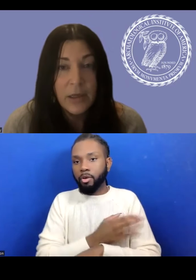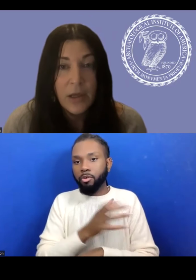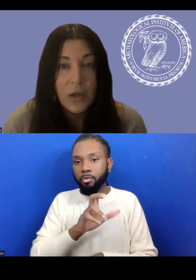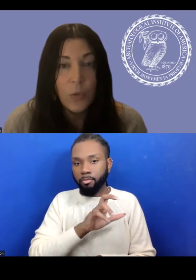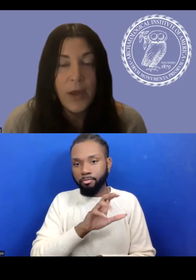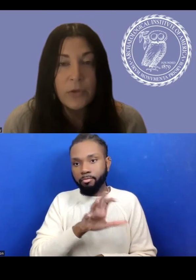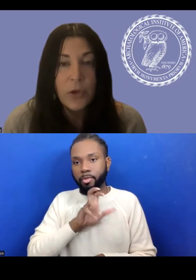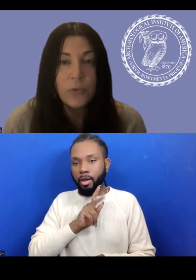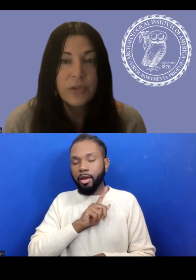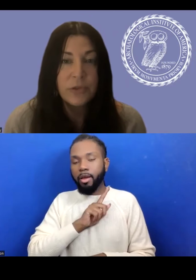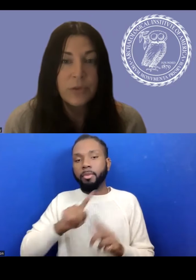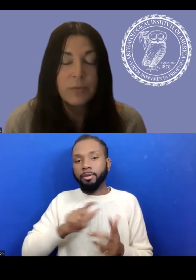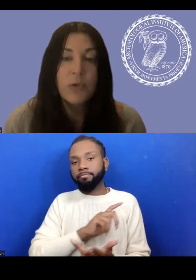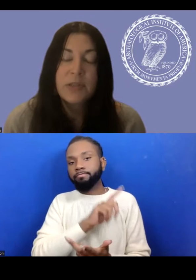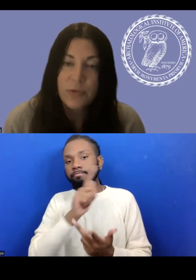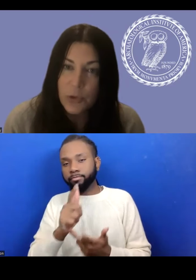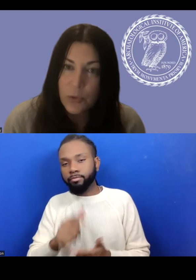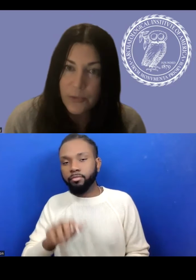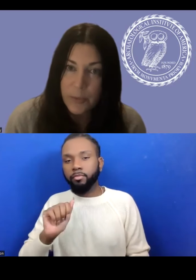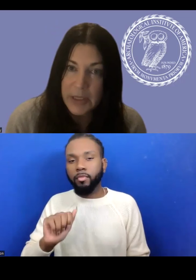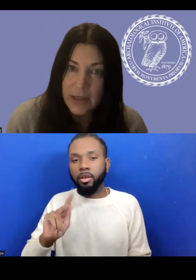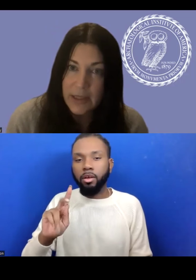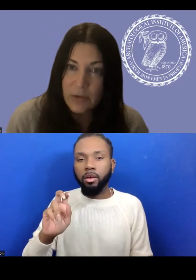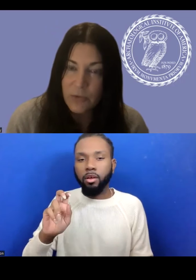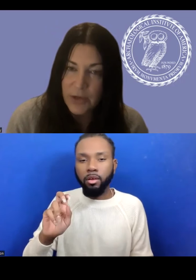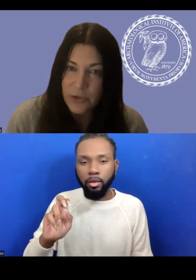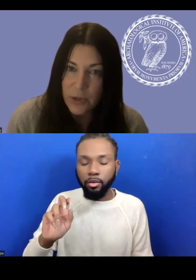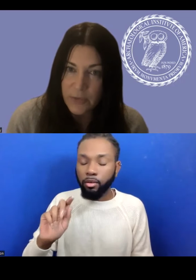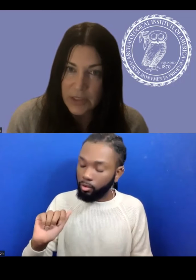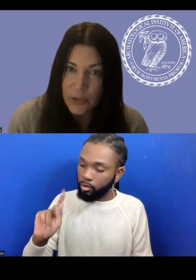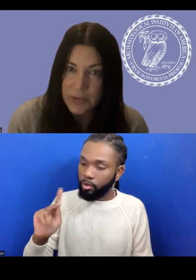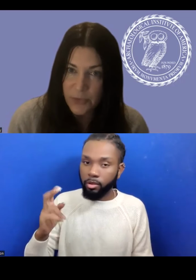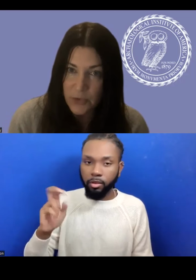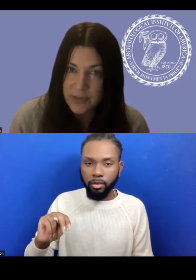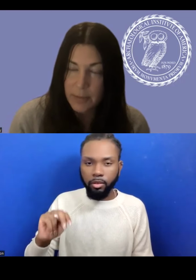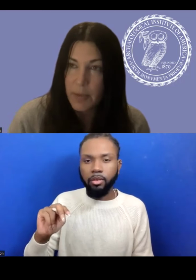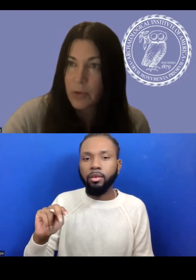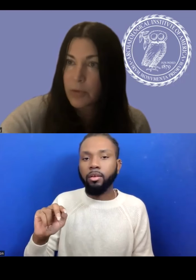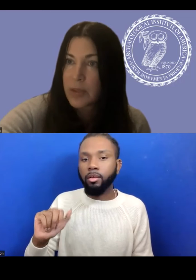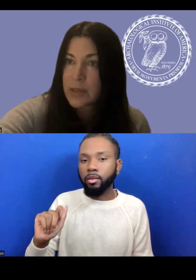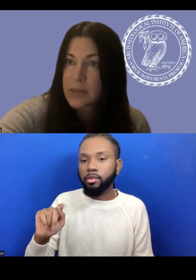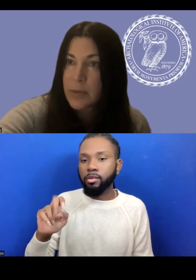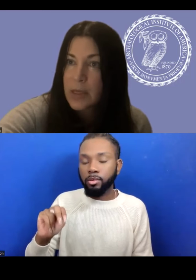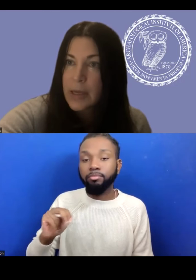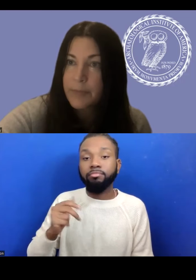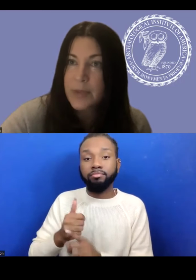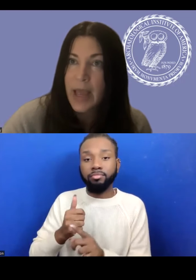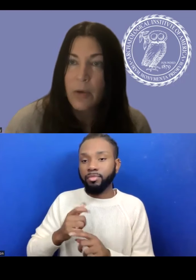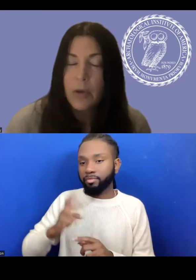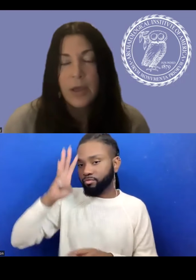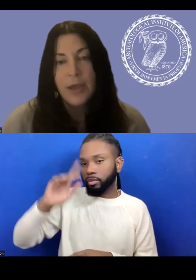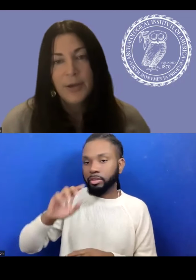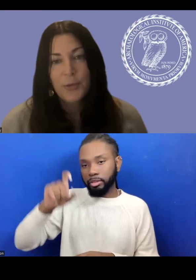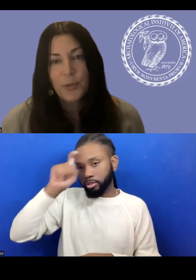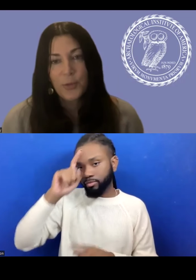Akhenaten, well known to most of you for being the inventor of Egypt's first monotheism.